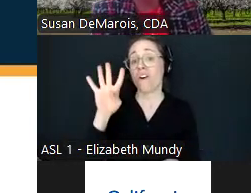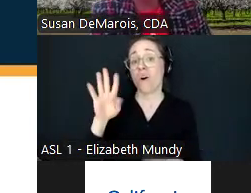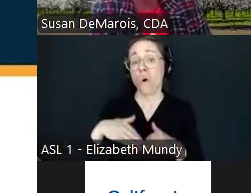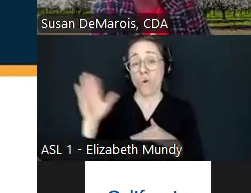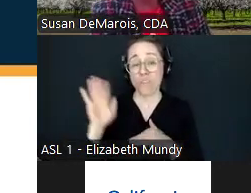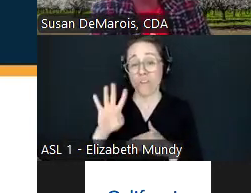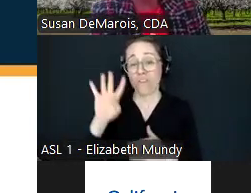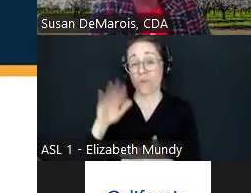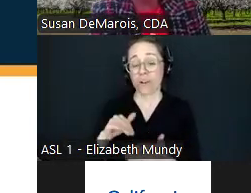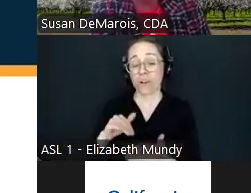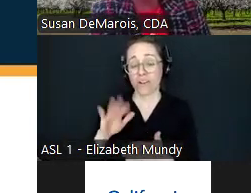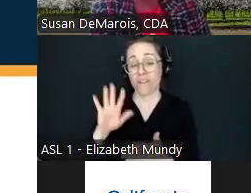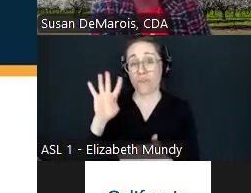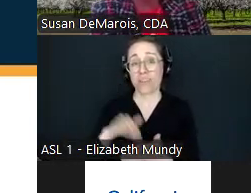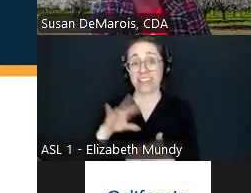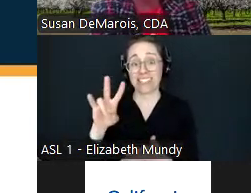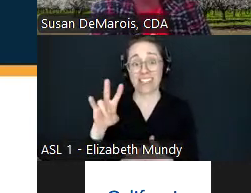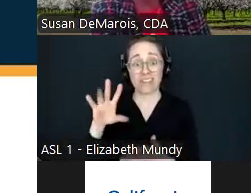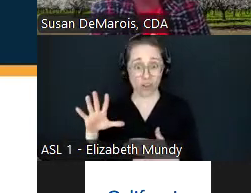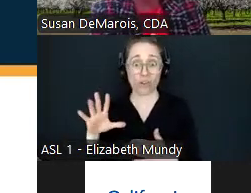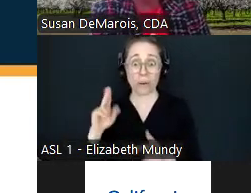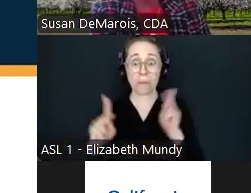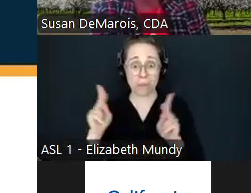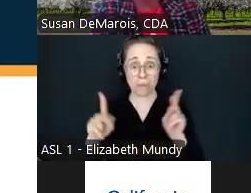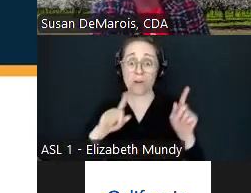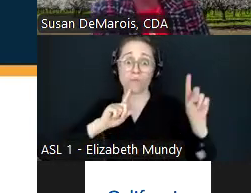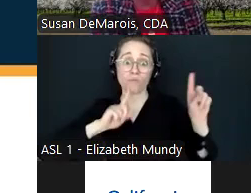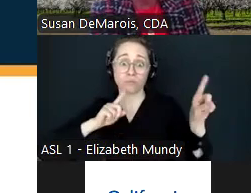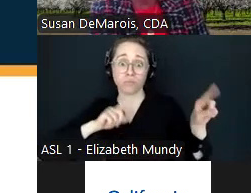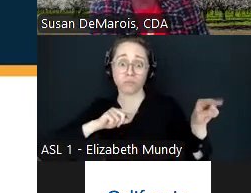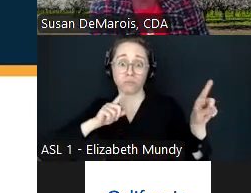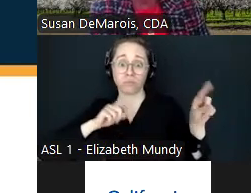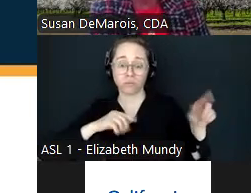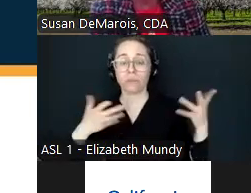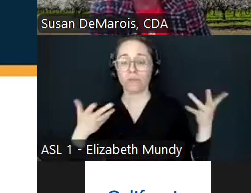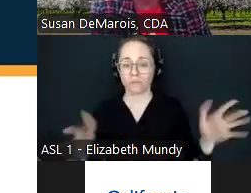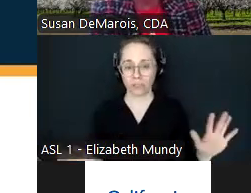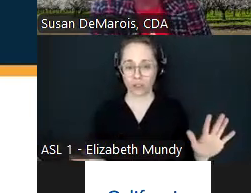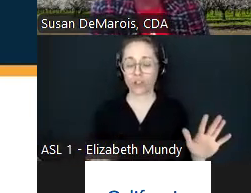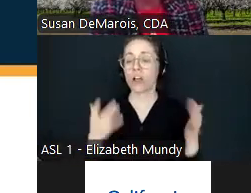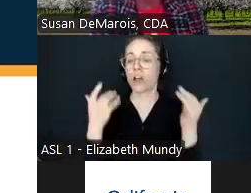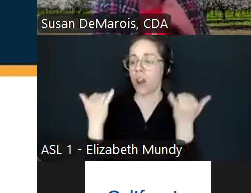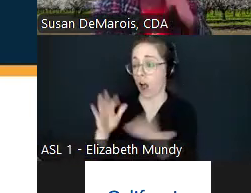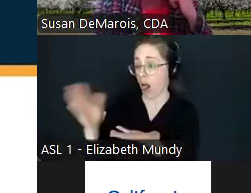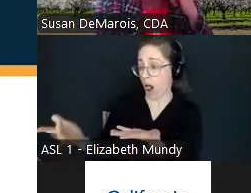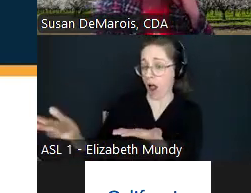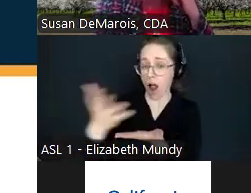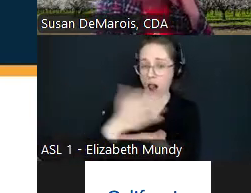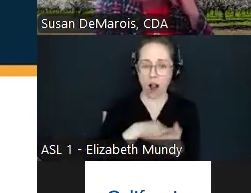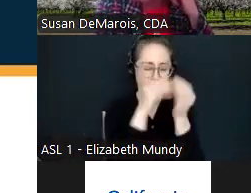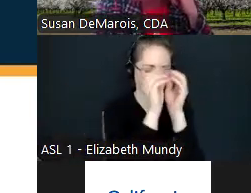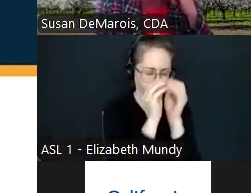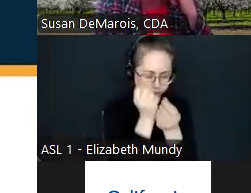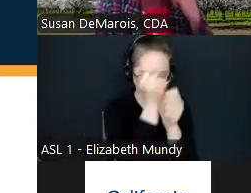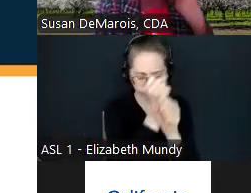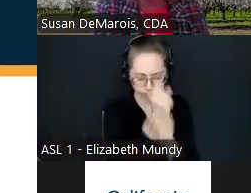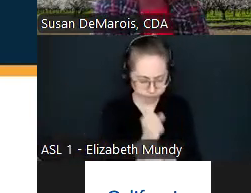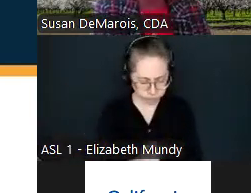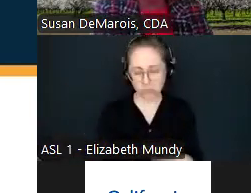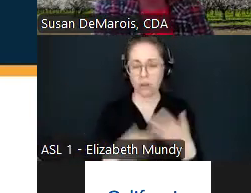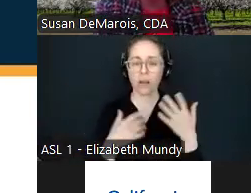Californians that those survey responses are now being tabulated and analyzed, and we expect to have